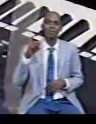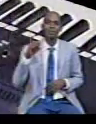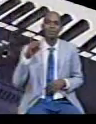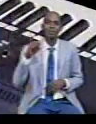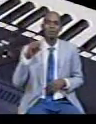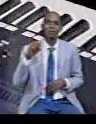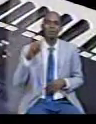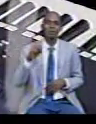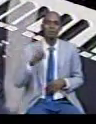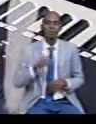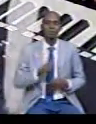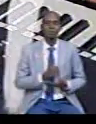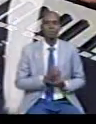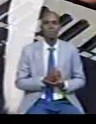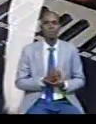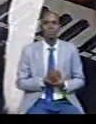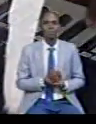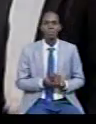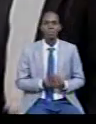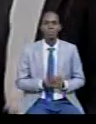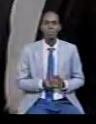yes.